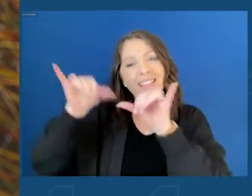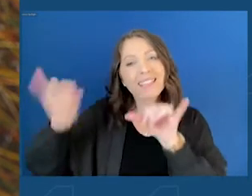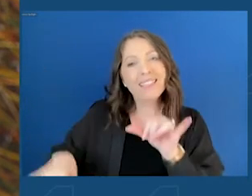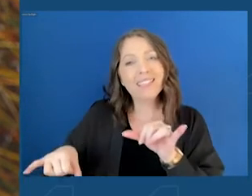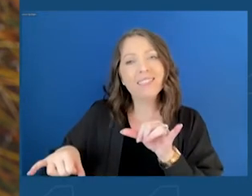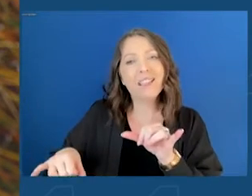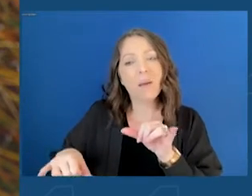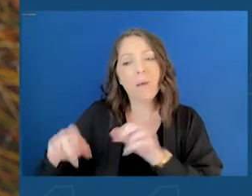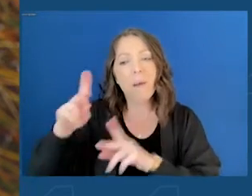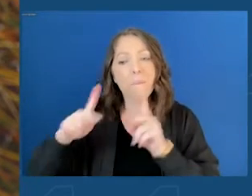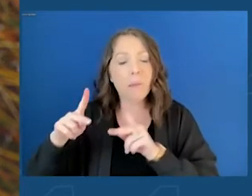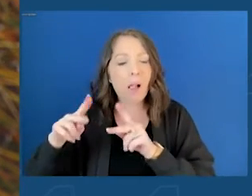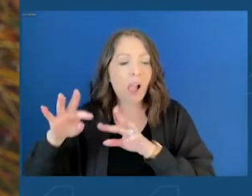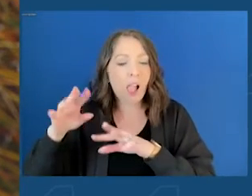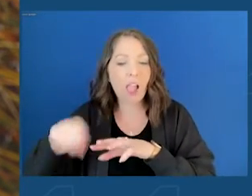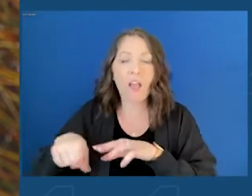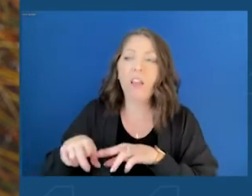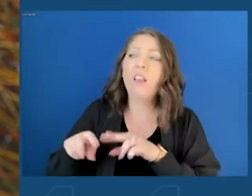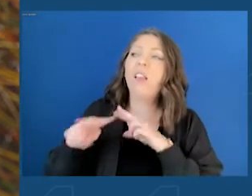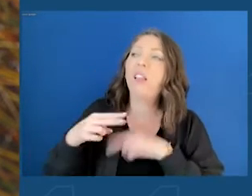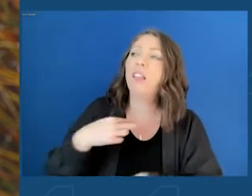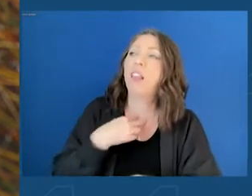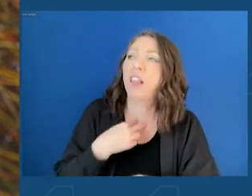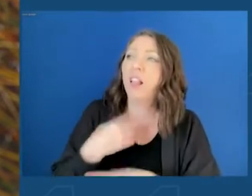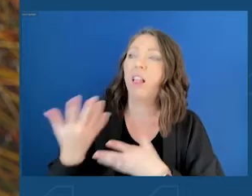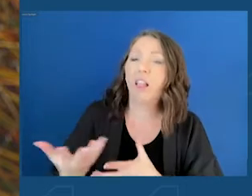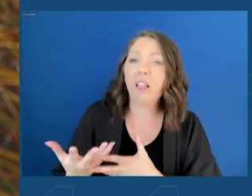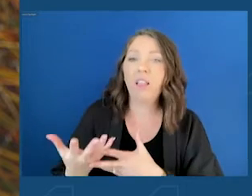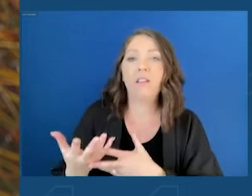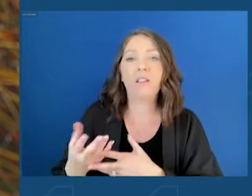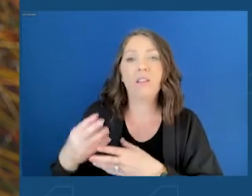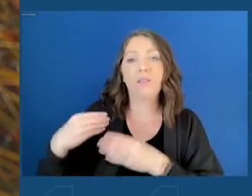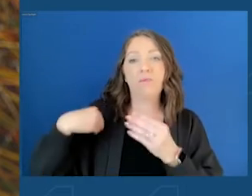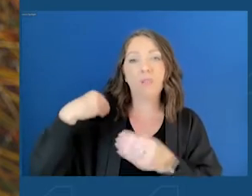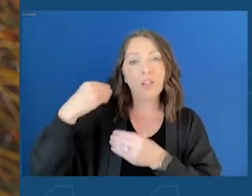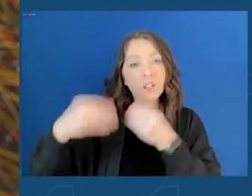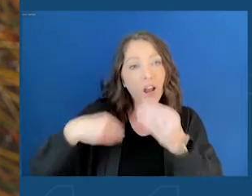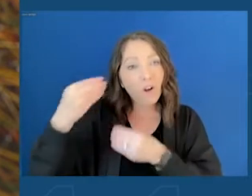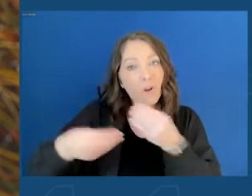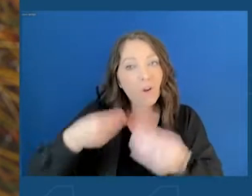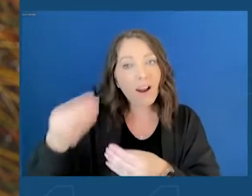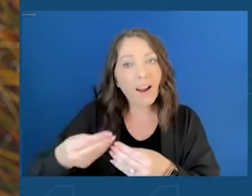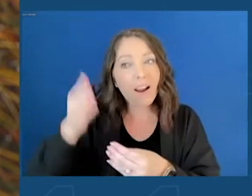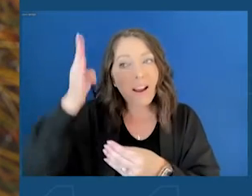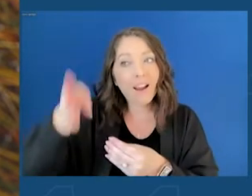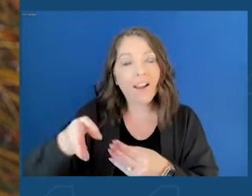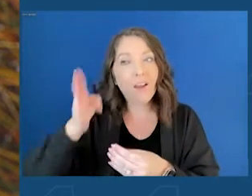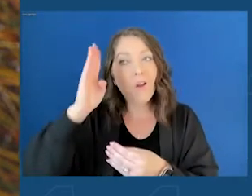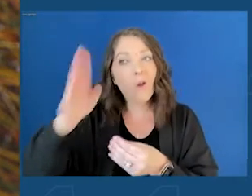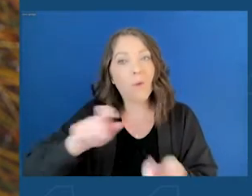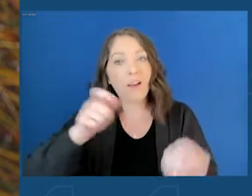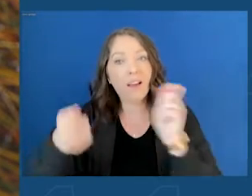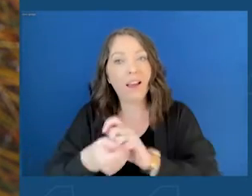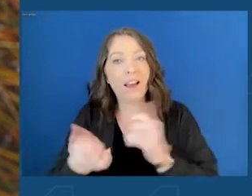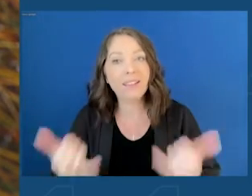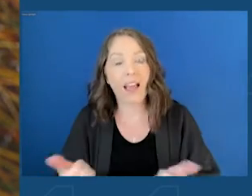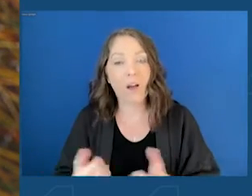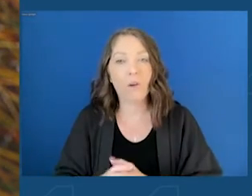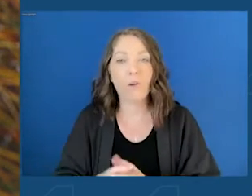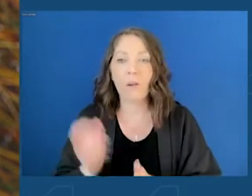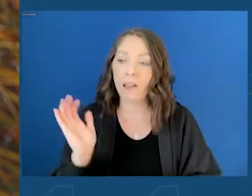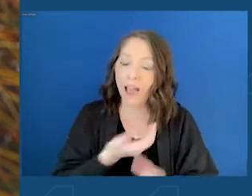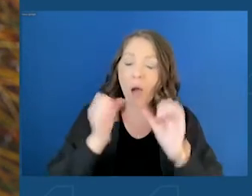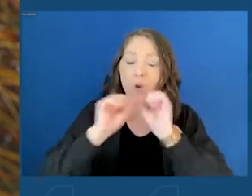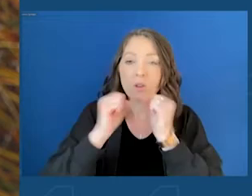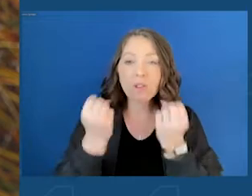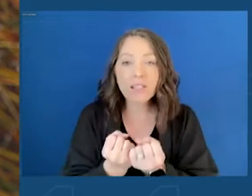thumb and changing generations to come. As a society, we should be